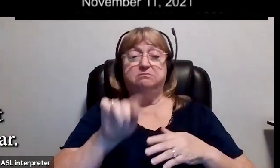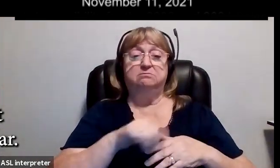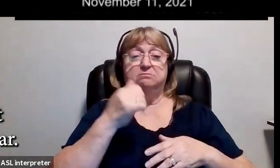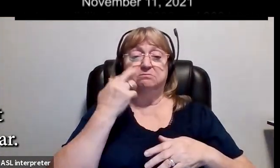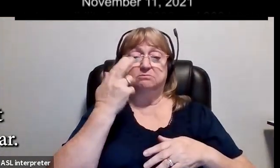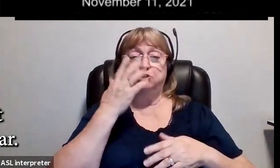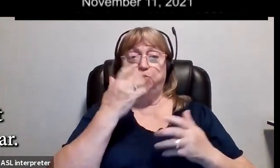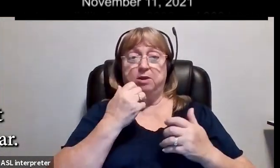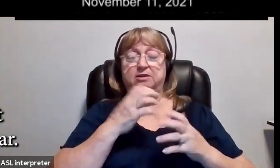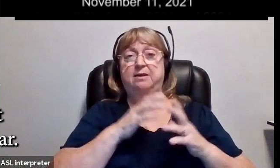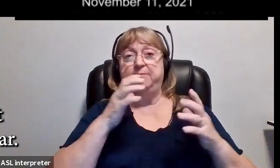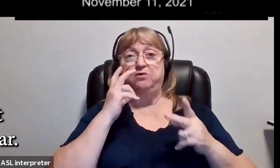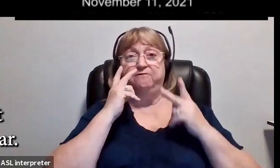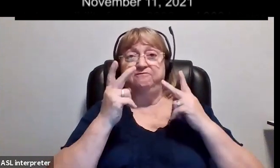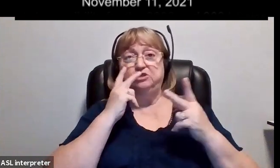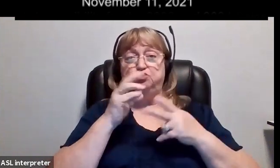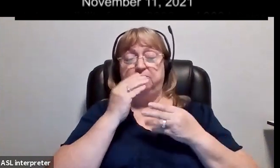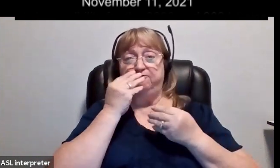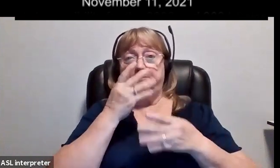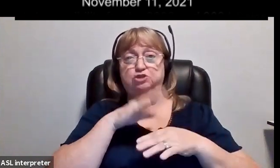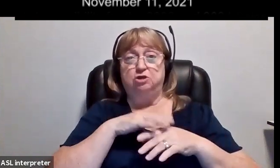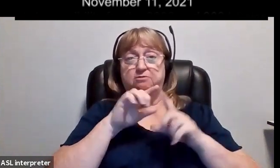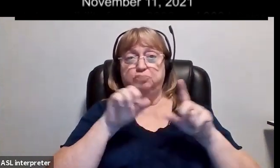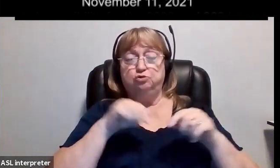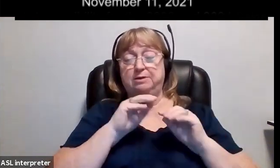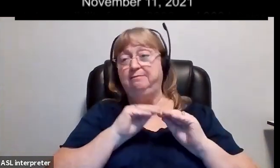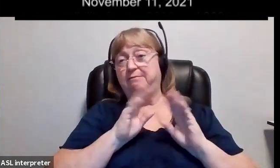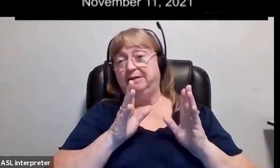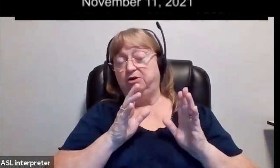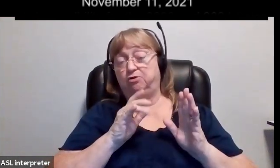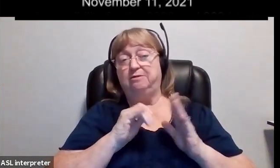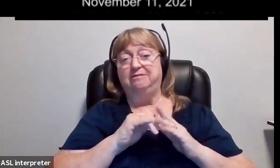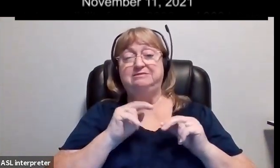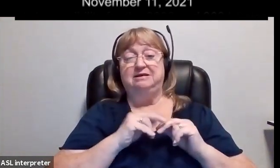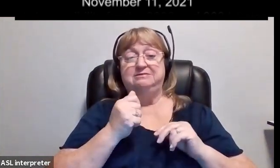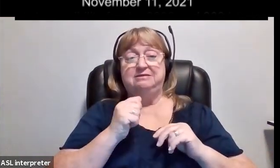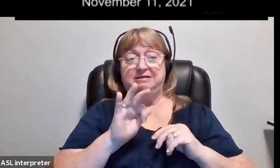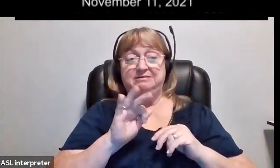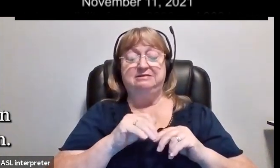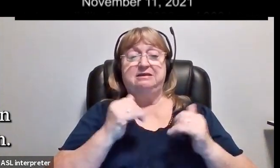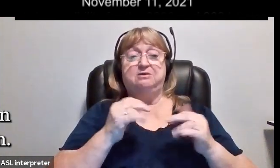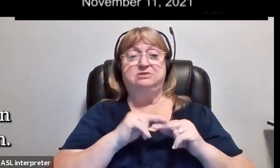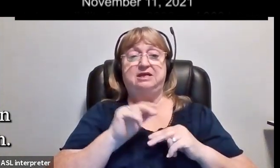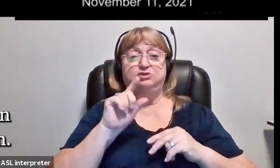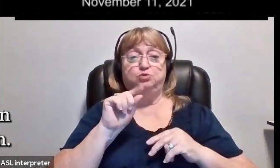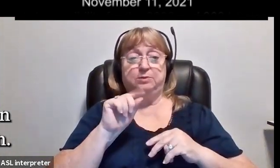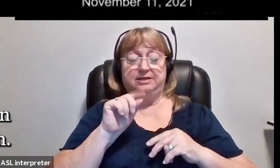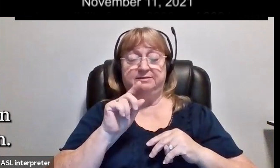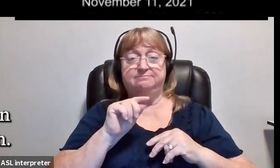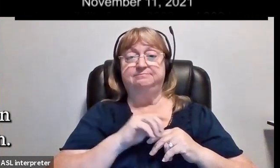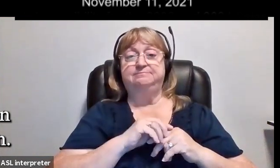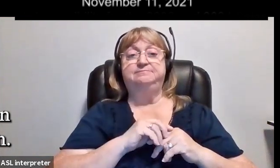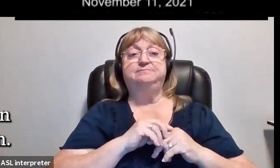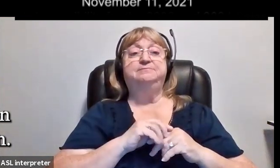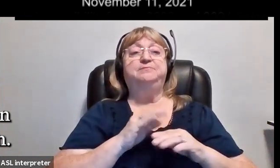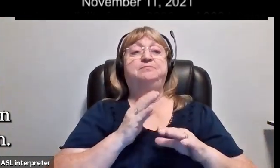visual content on the screen clear. So that was slide 19. We're now on slide 20. So we want to,